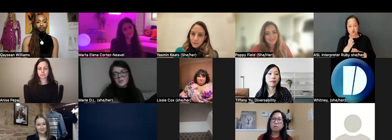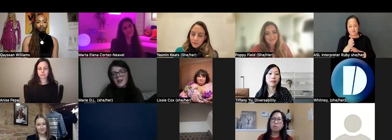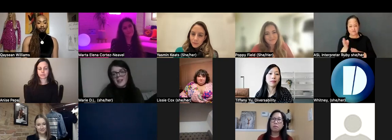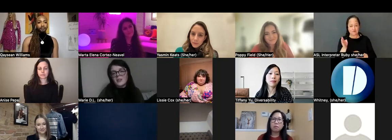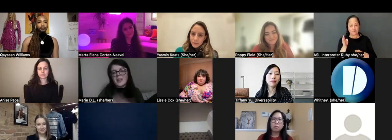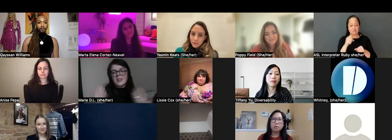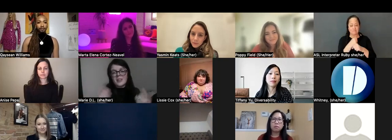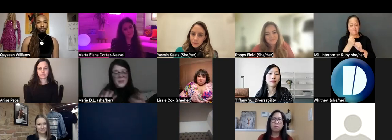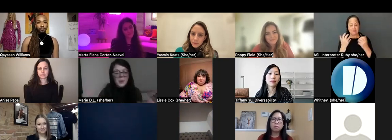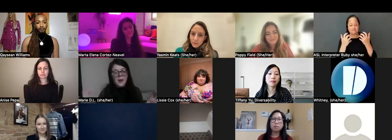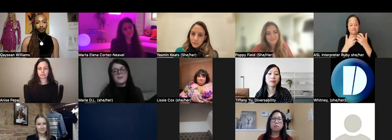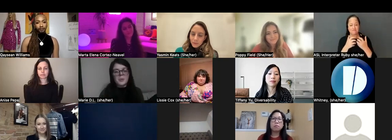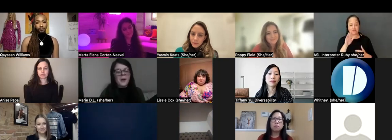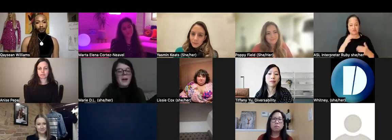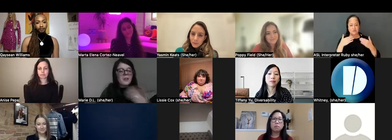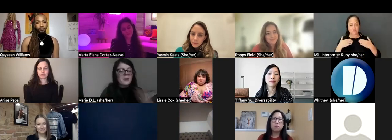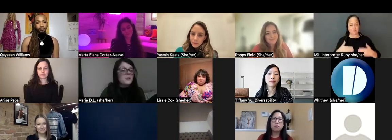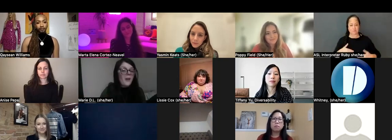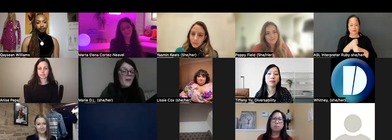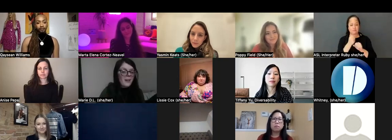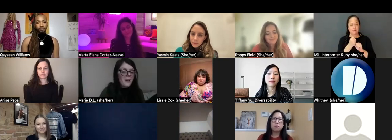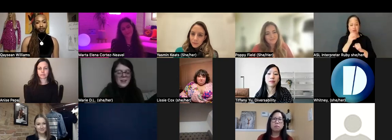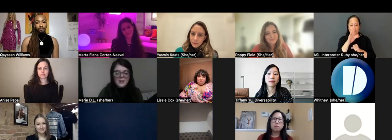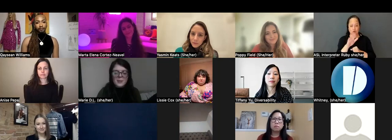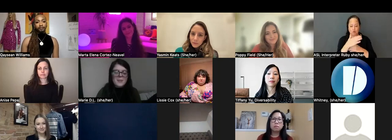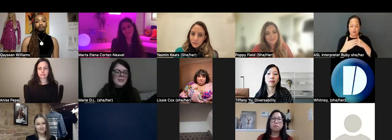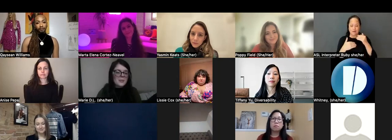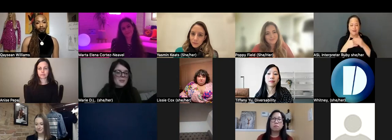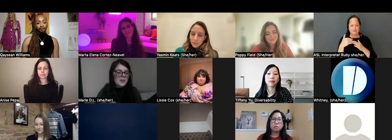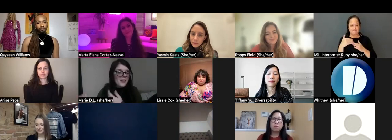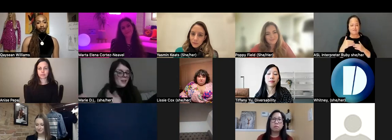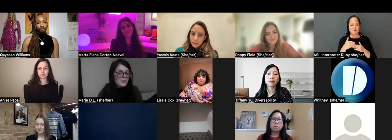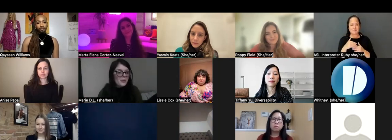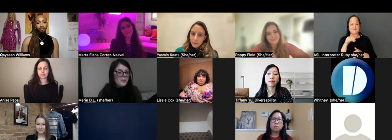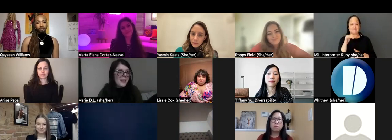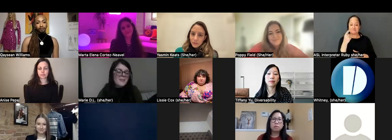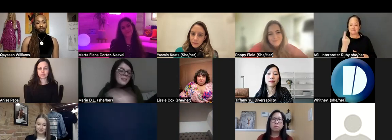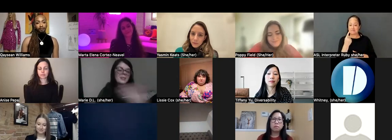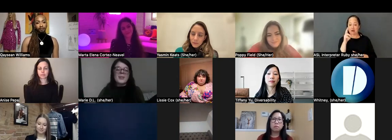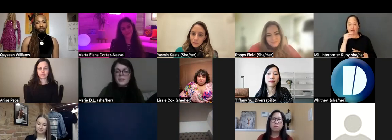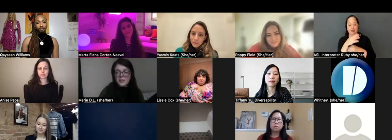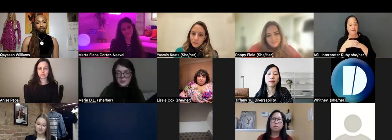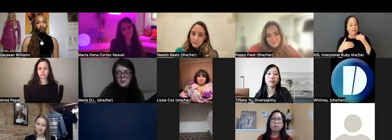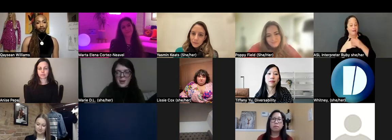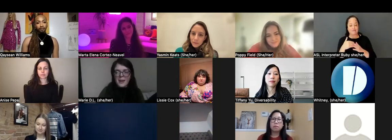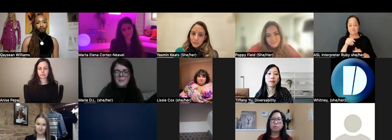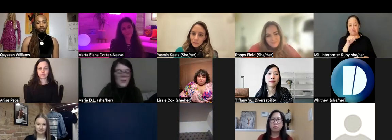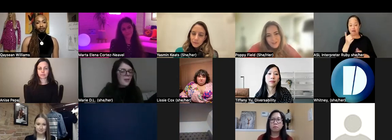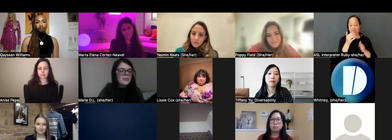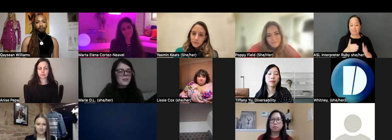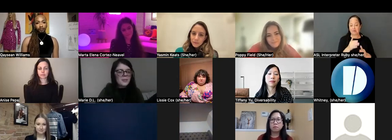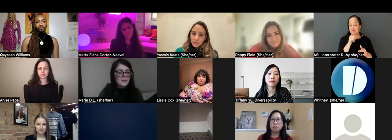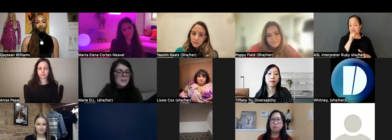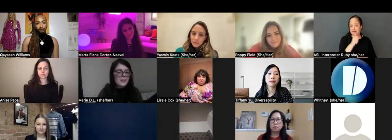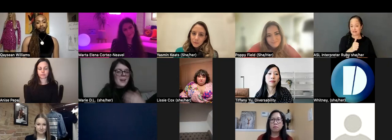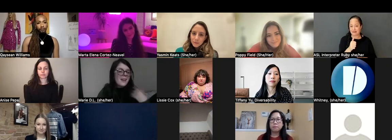your body to make you comfortable however you are. Because what makes someone comfortable might not make someone else comfortable. And we all